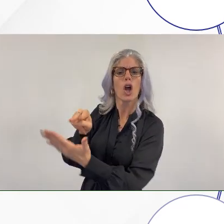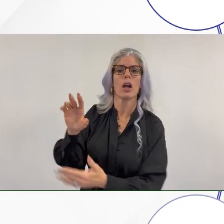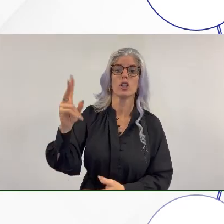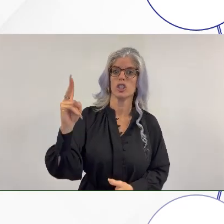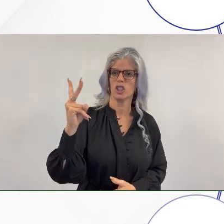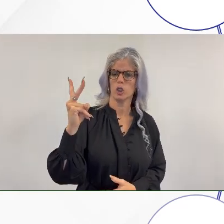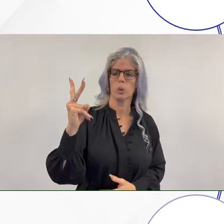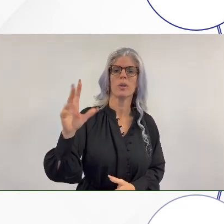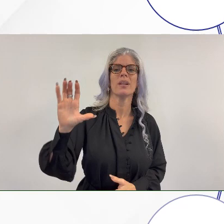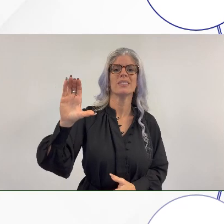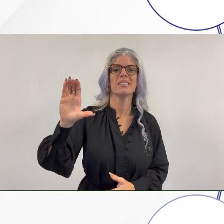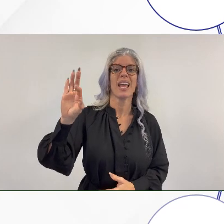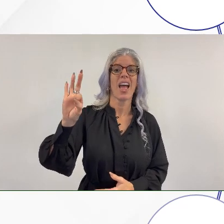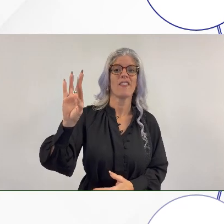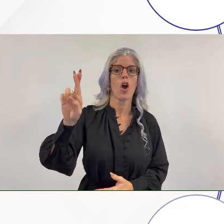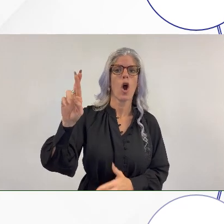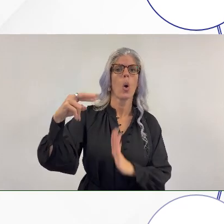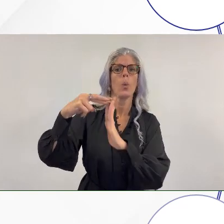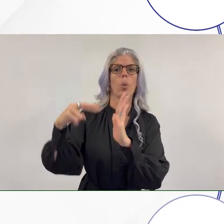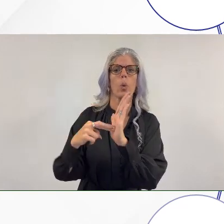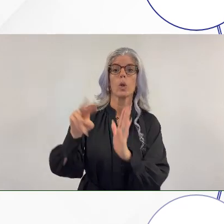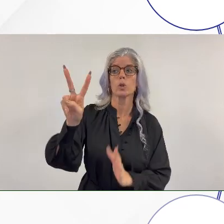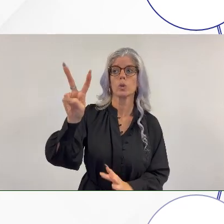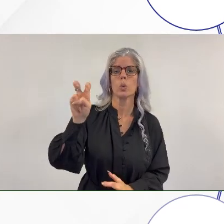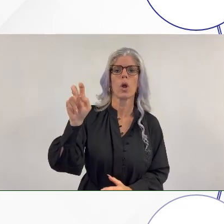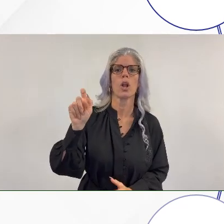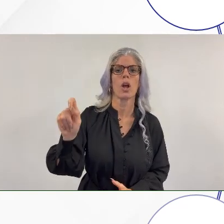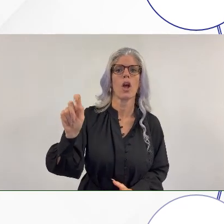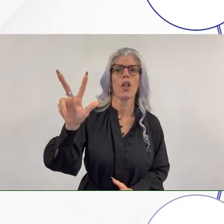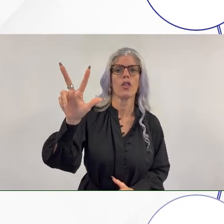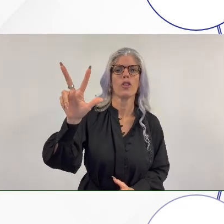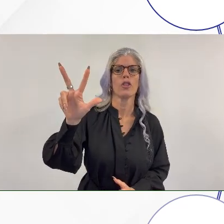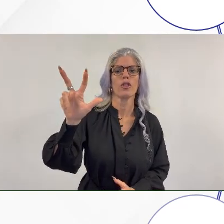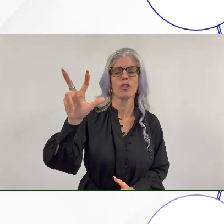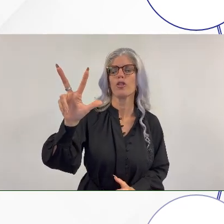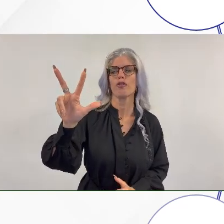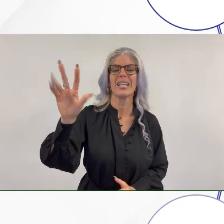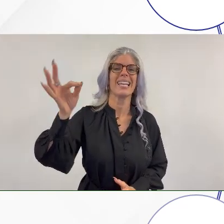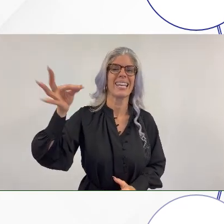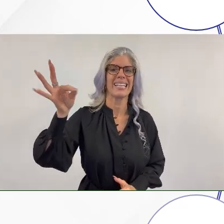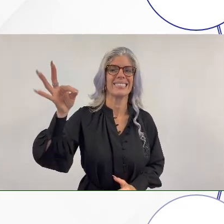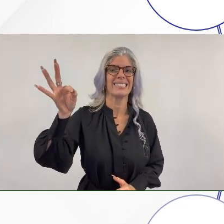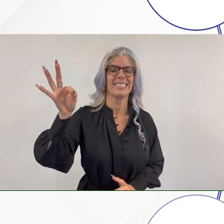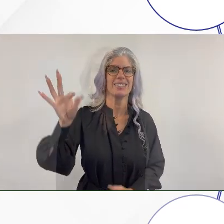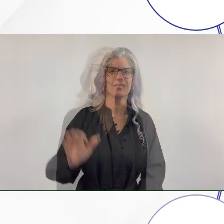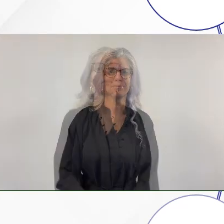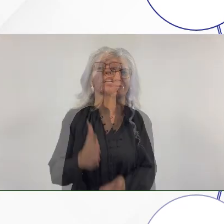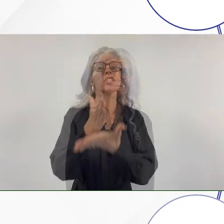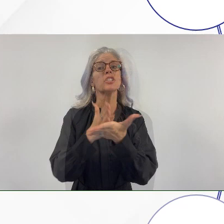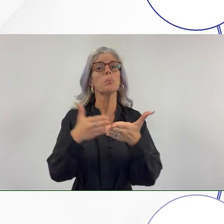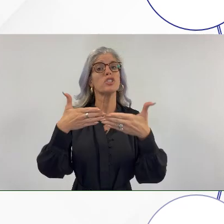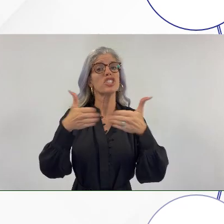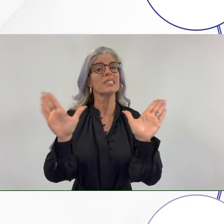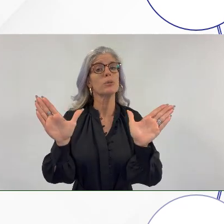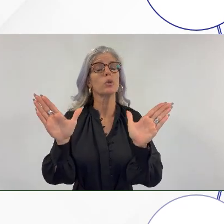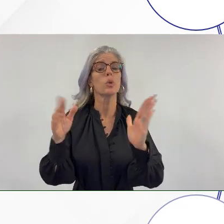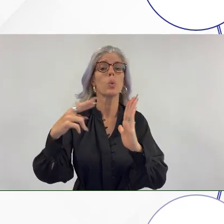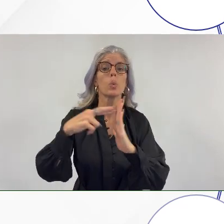staff members who are familiar with the processes and the documentation that your organization will be required to submit to the state and FEMA PA